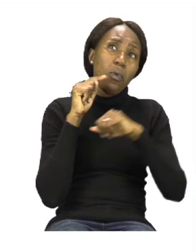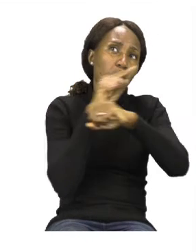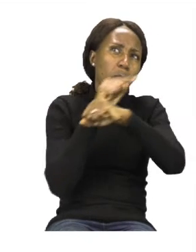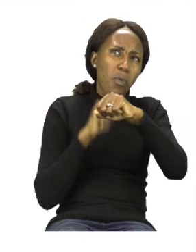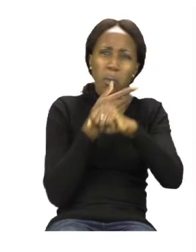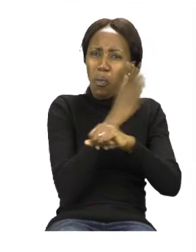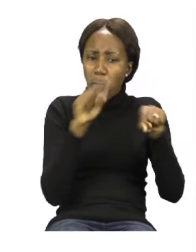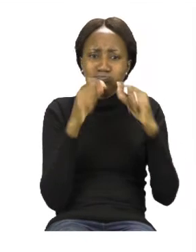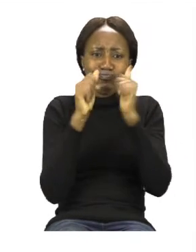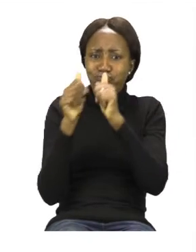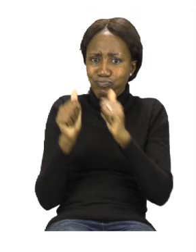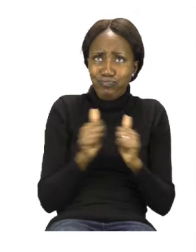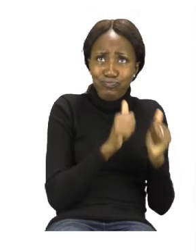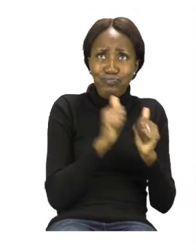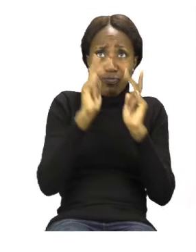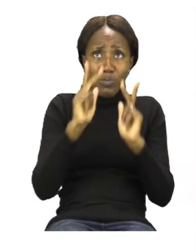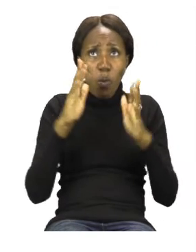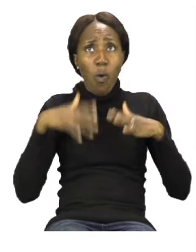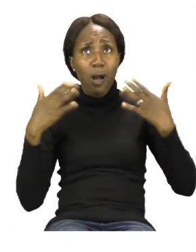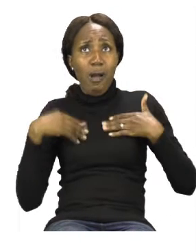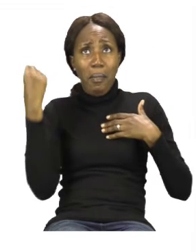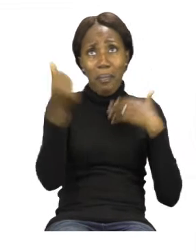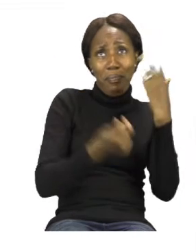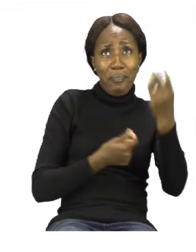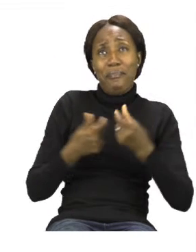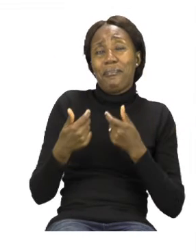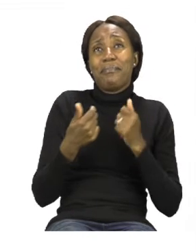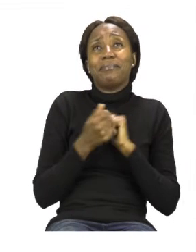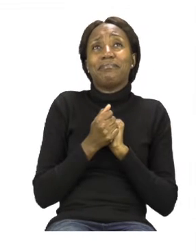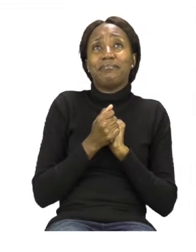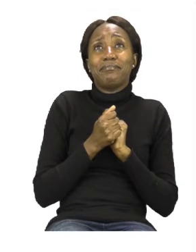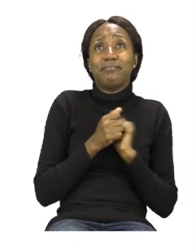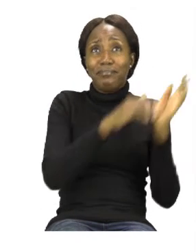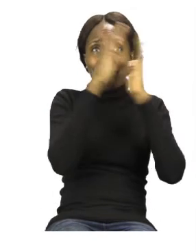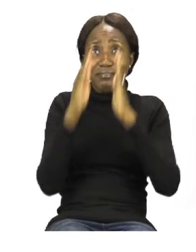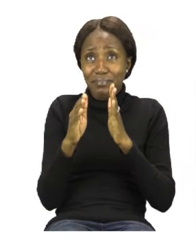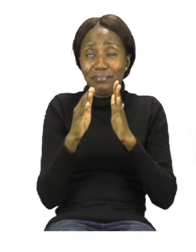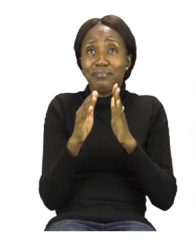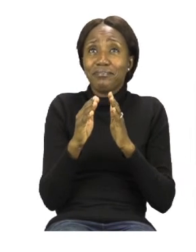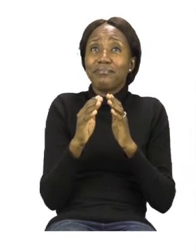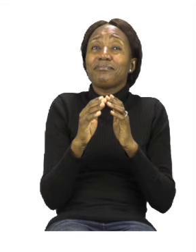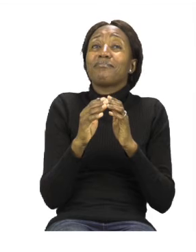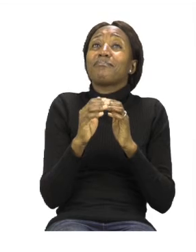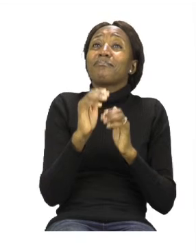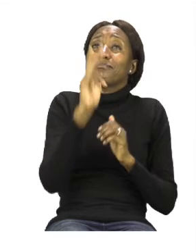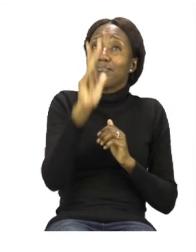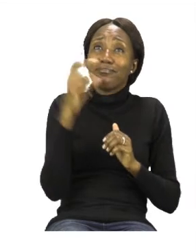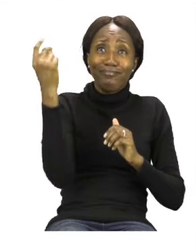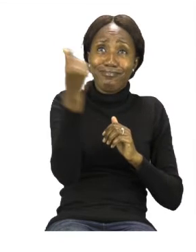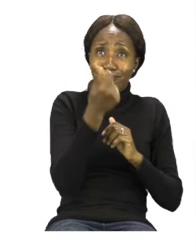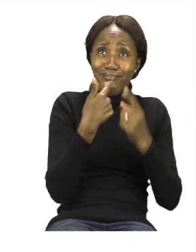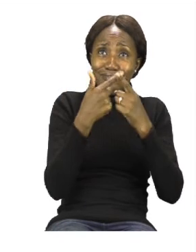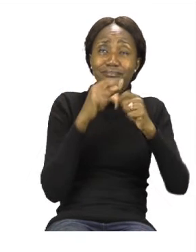is okay and everyone in the shop is happy. A customer is someone who buys from